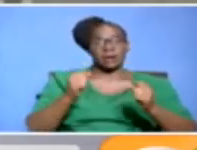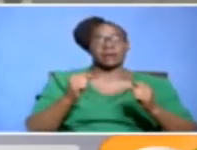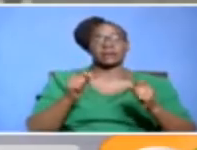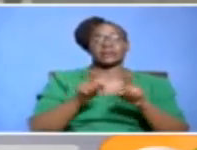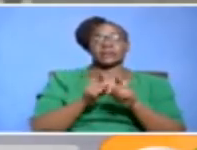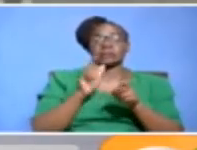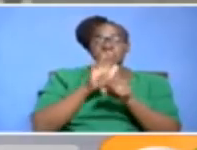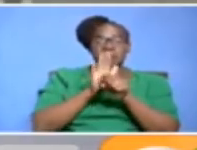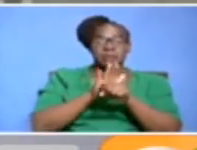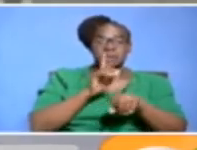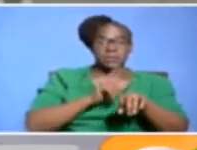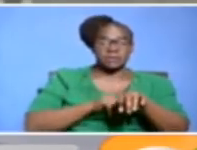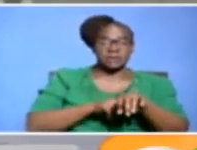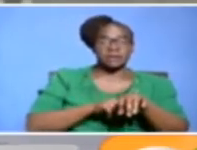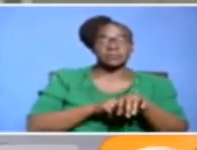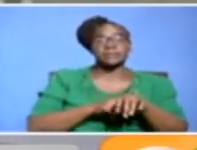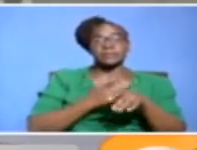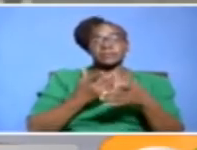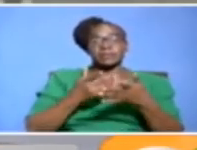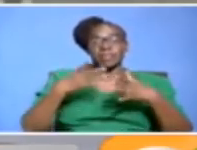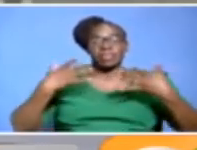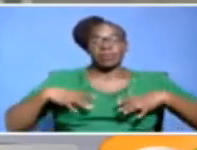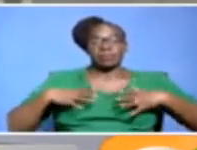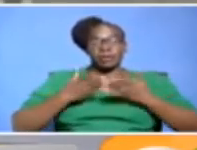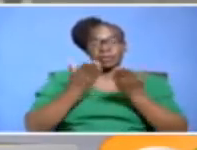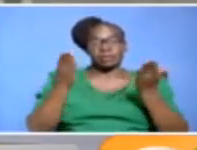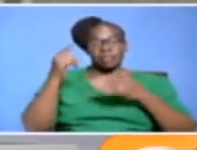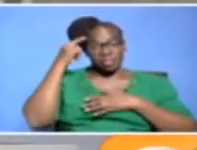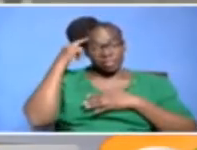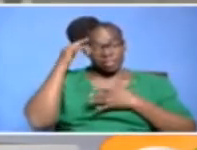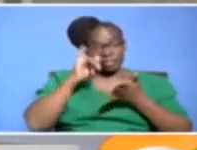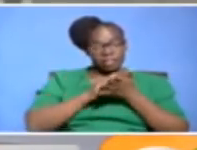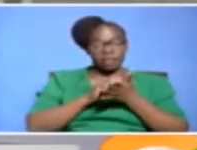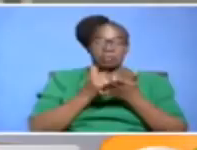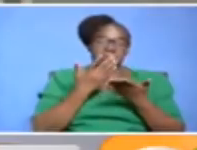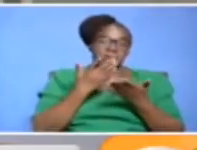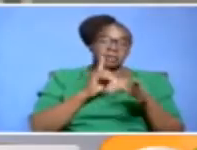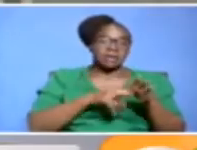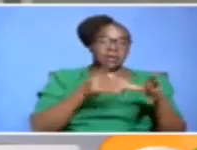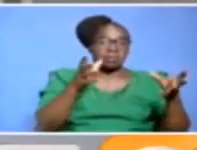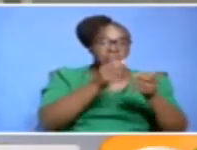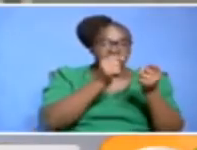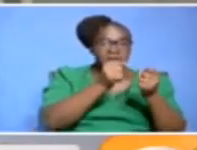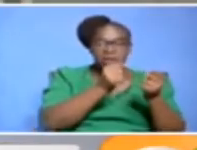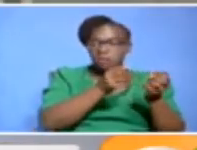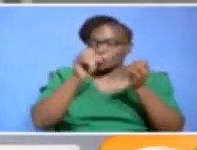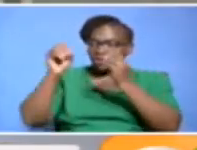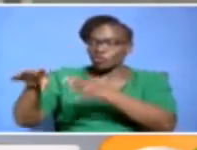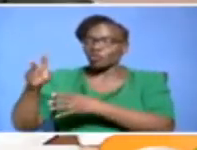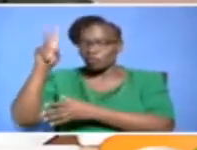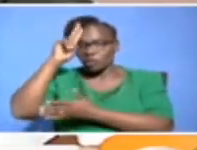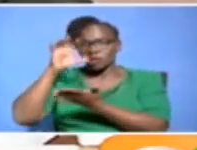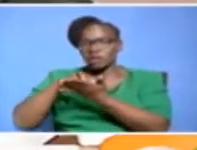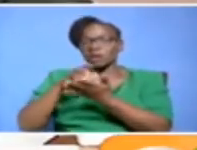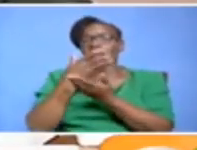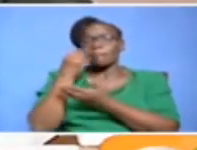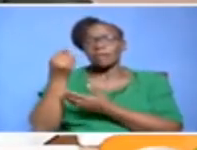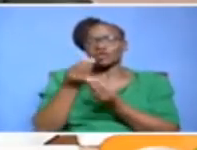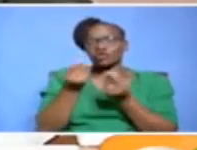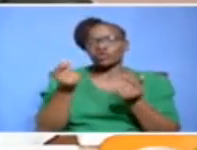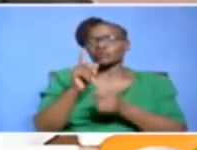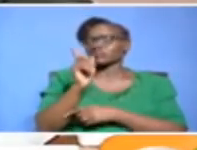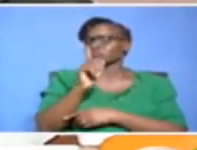of the time, people think like arresting and putting them in cell is the best option. But